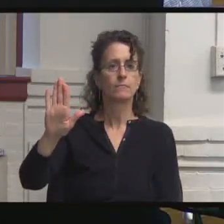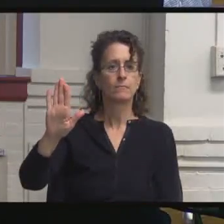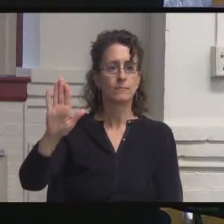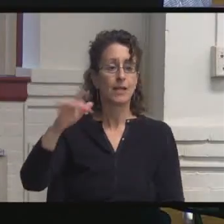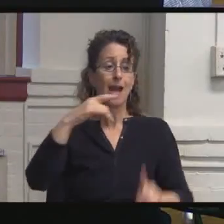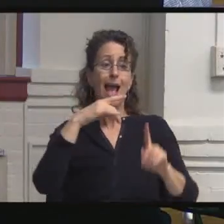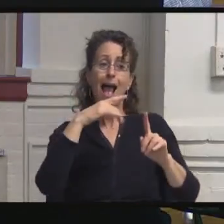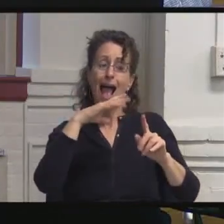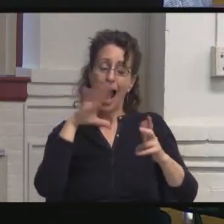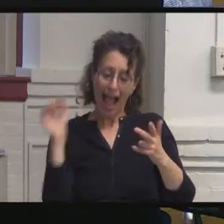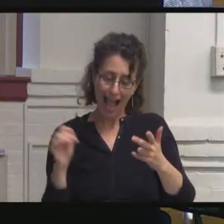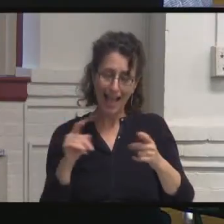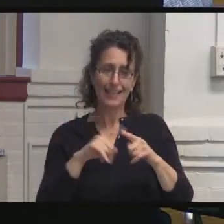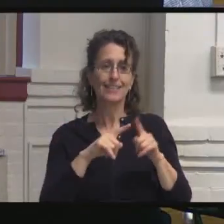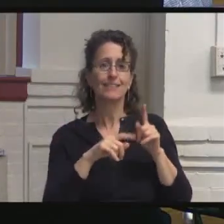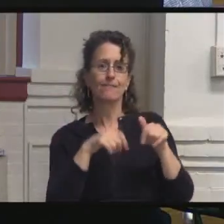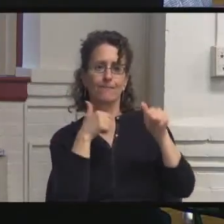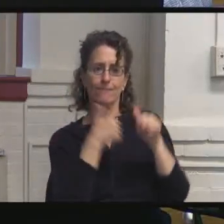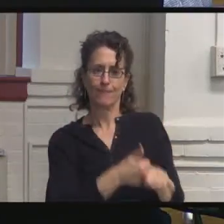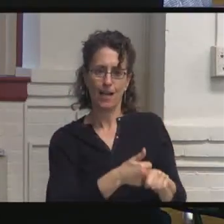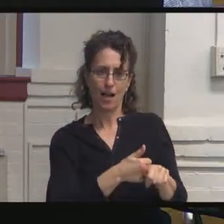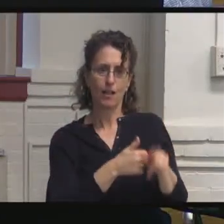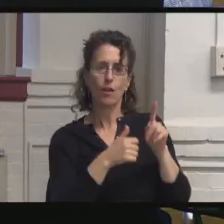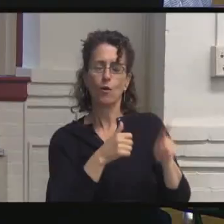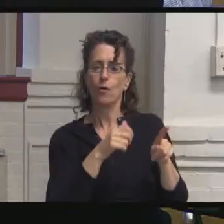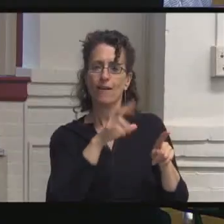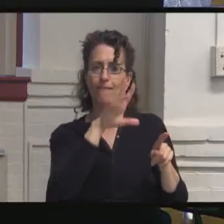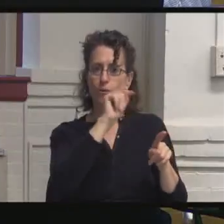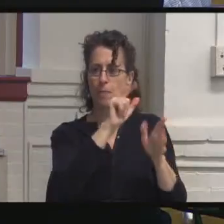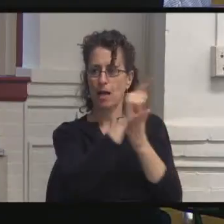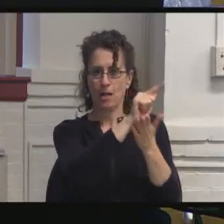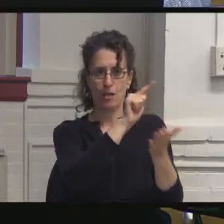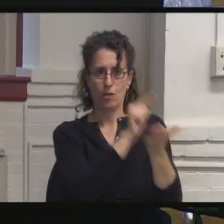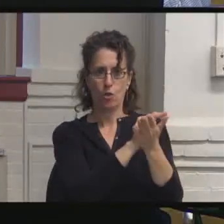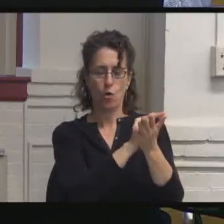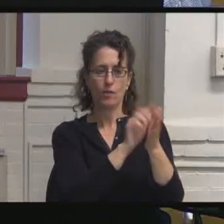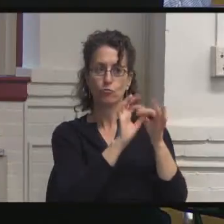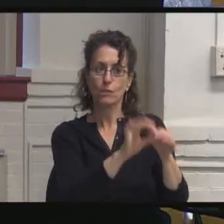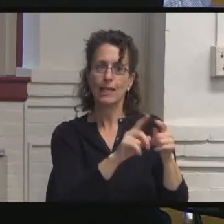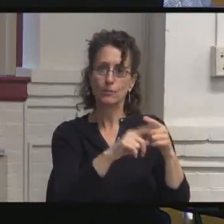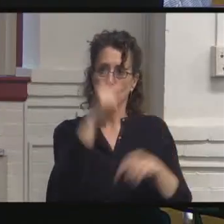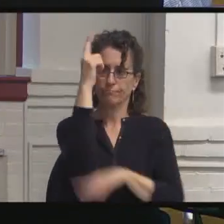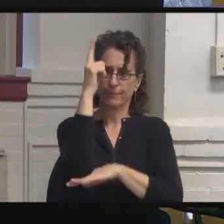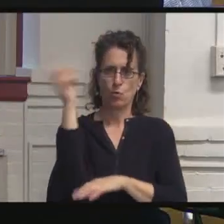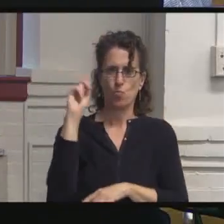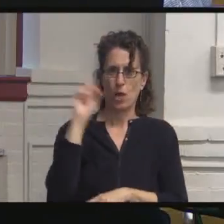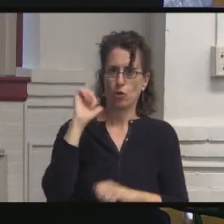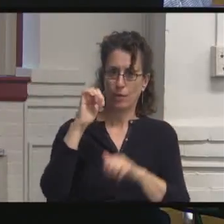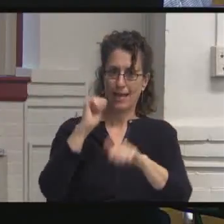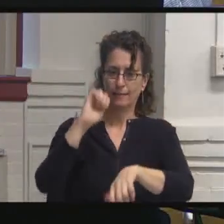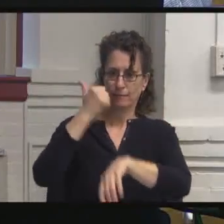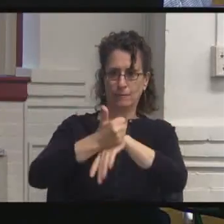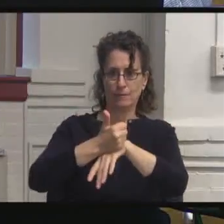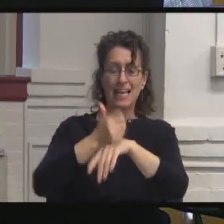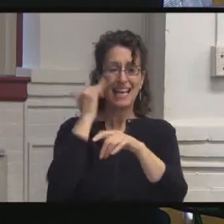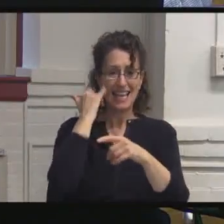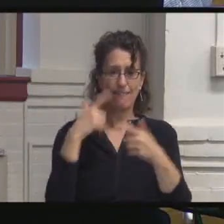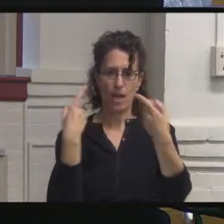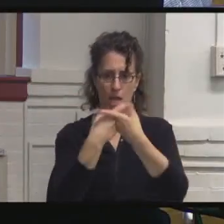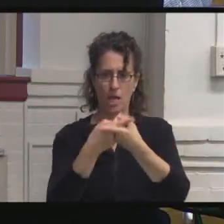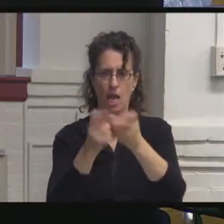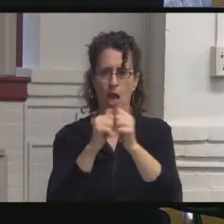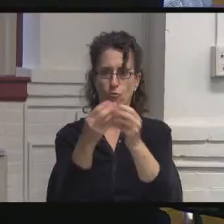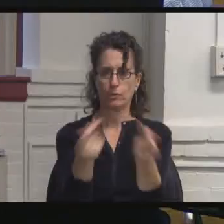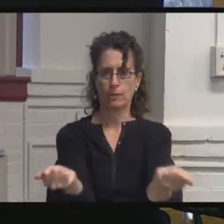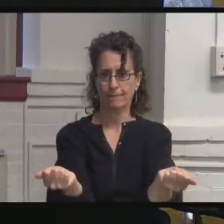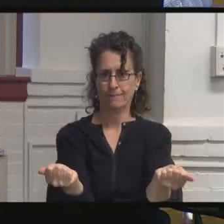Vermont statute's approach to resolving the issues of locating telecommunications towers. Within the Section